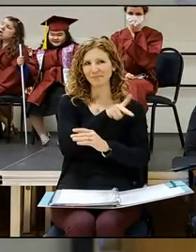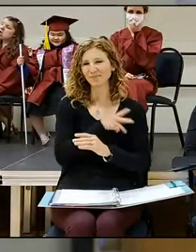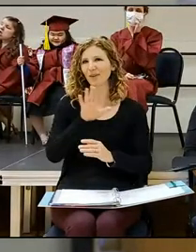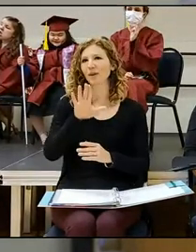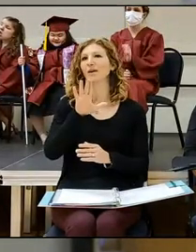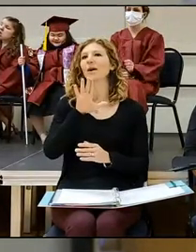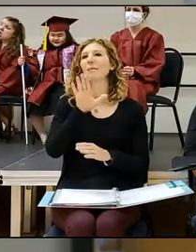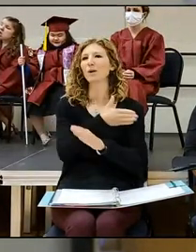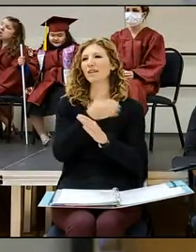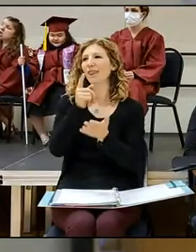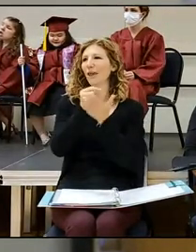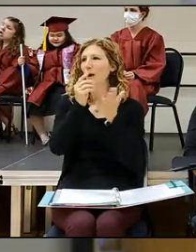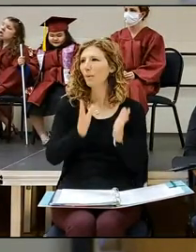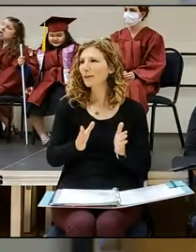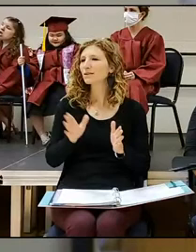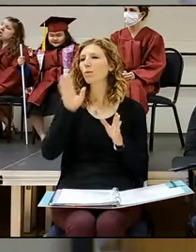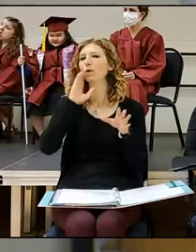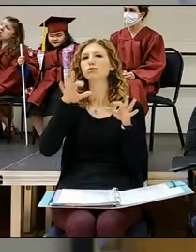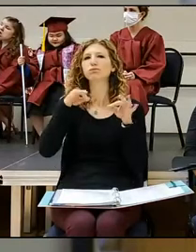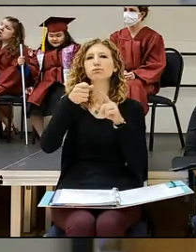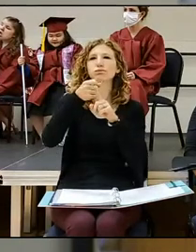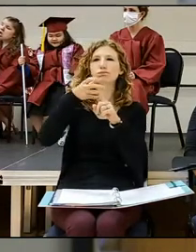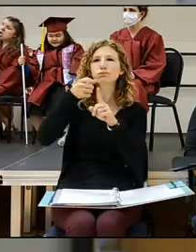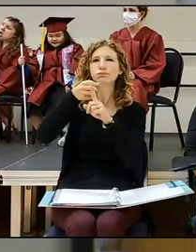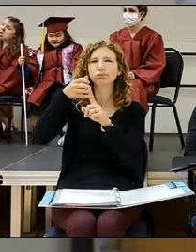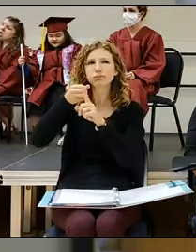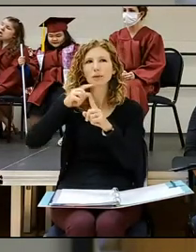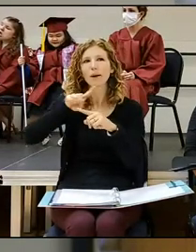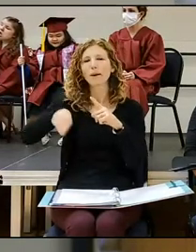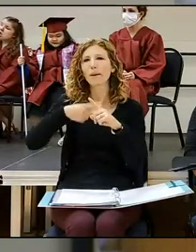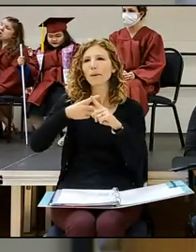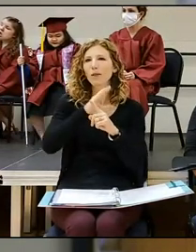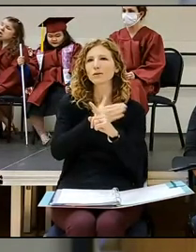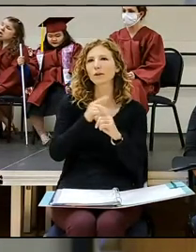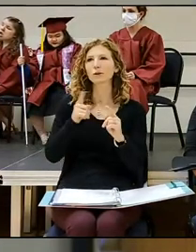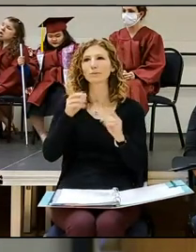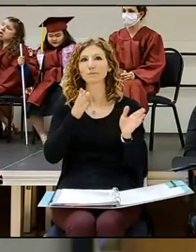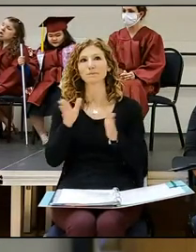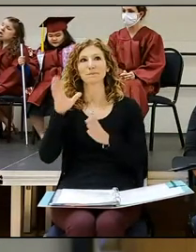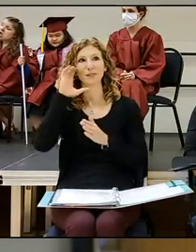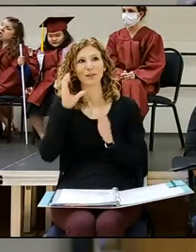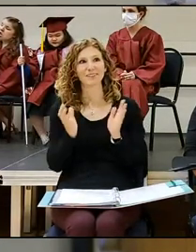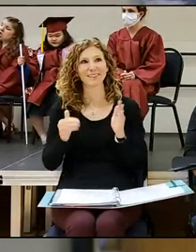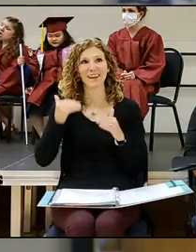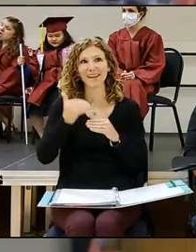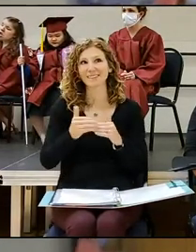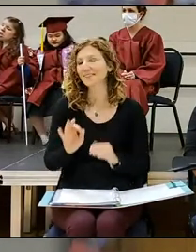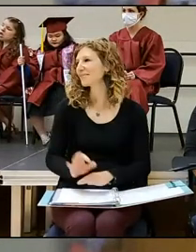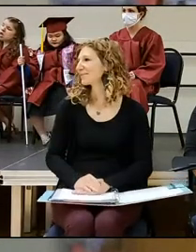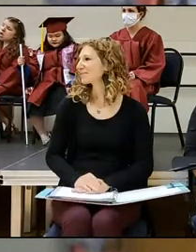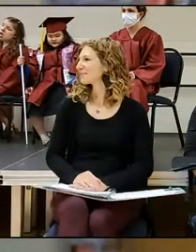You'll give a little bit of information on the songs that you will hear.